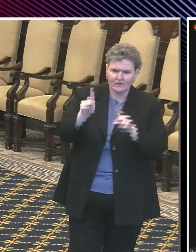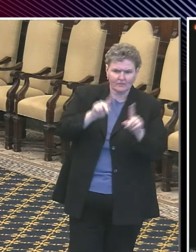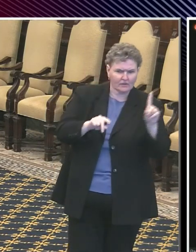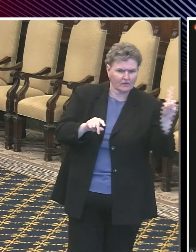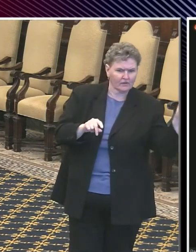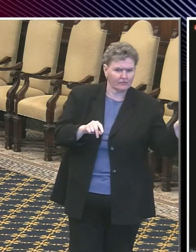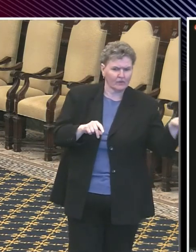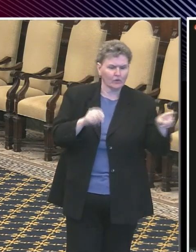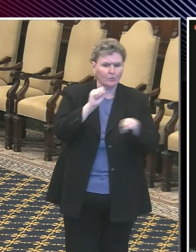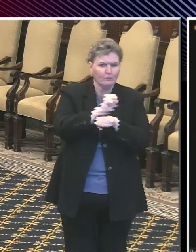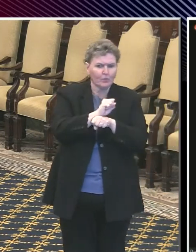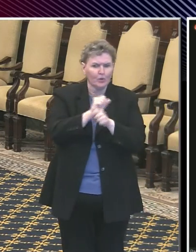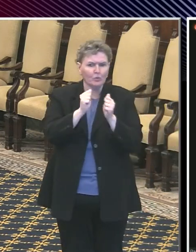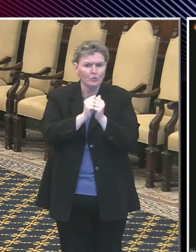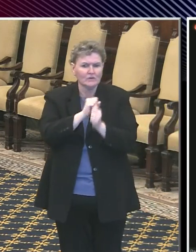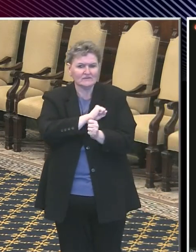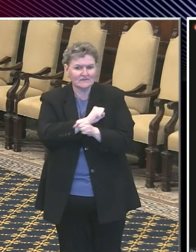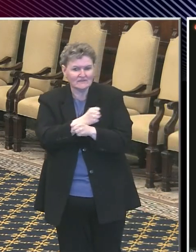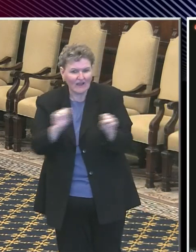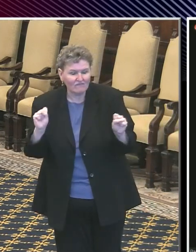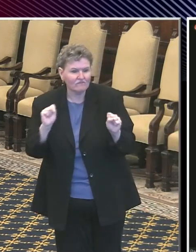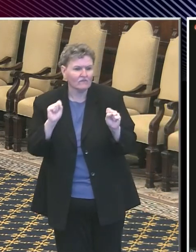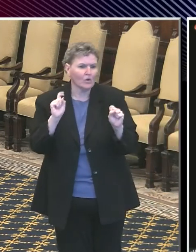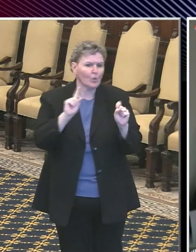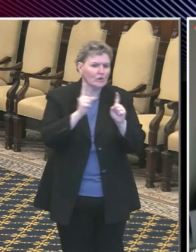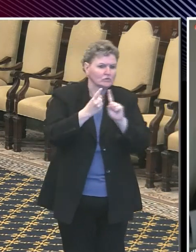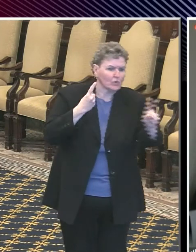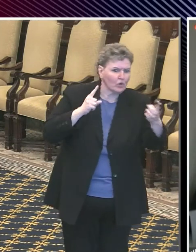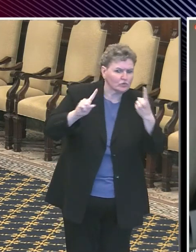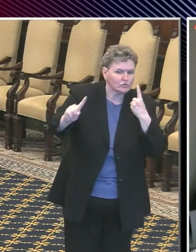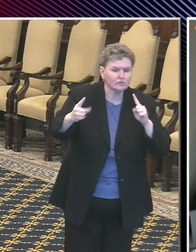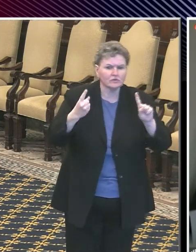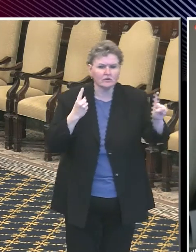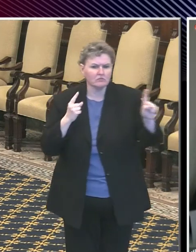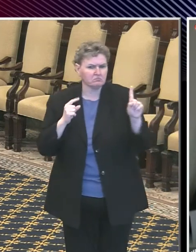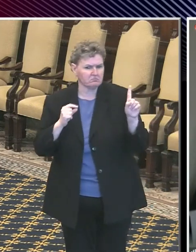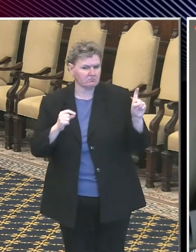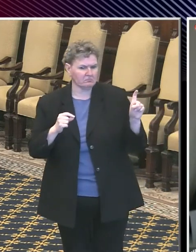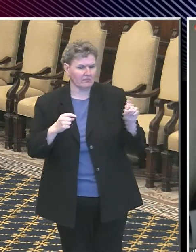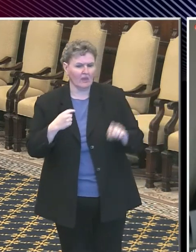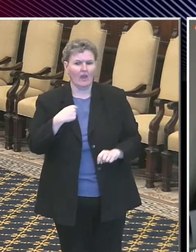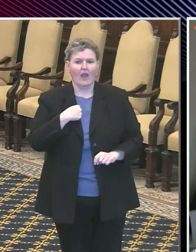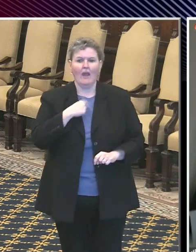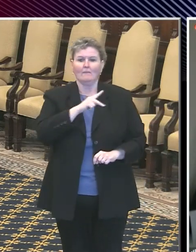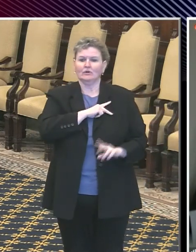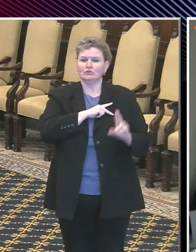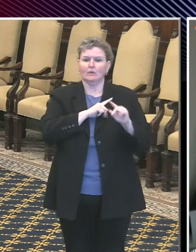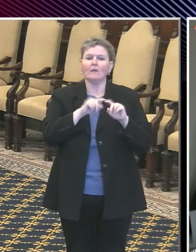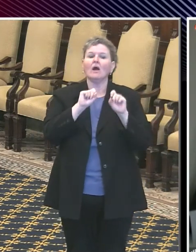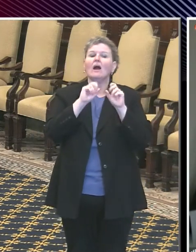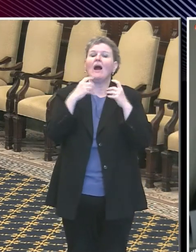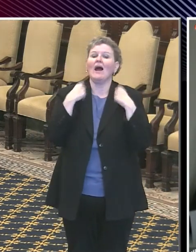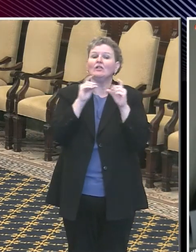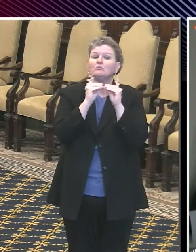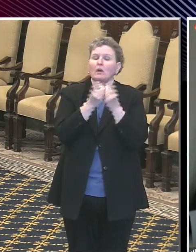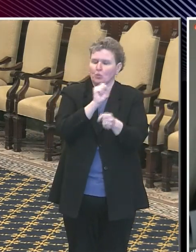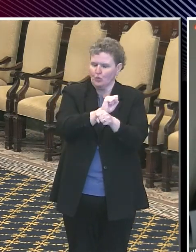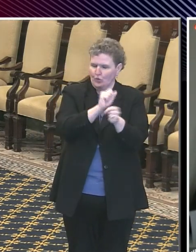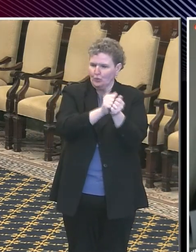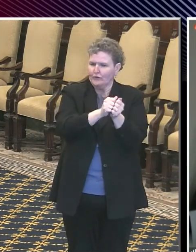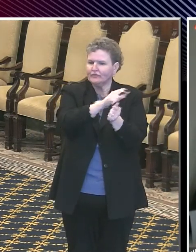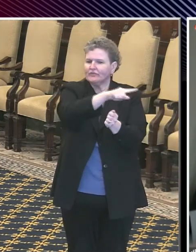a solution since that couldn't stay at the status quo. Any updates? We're optimistic that